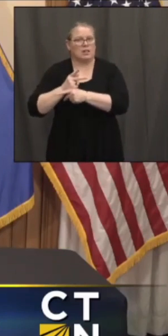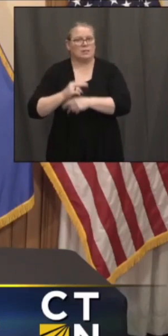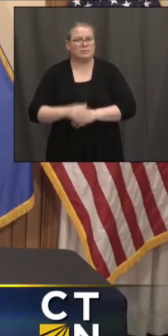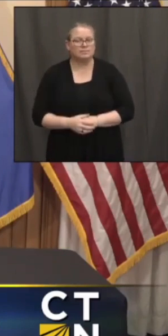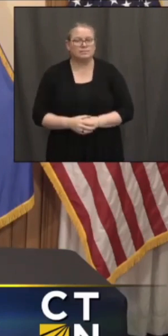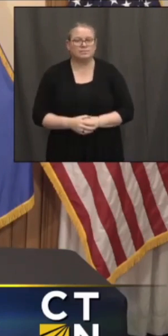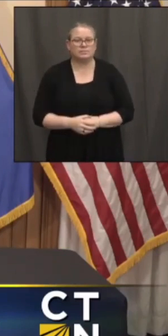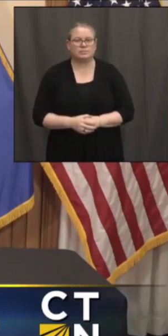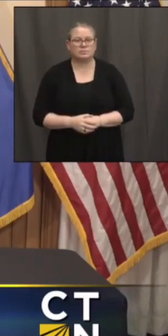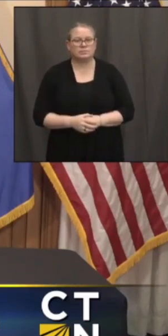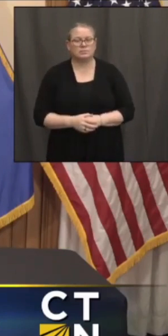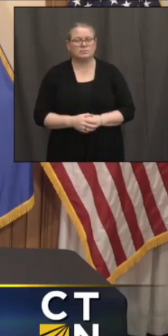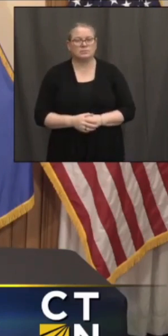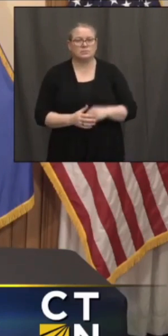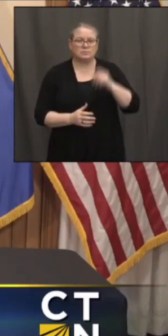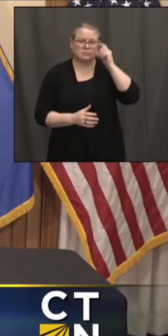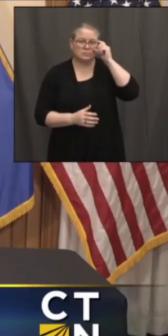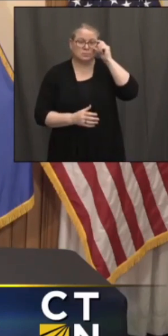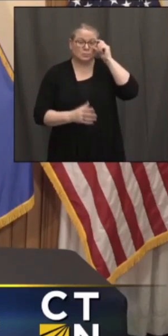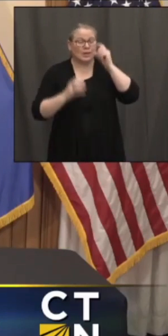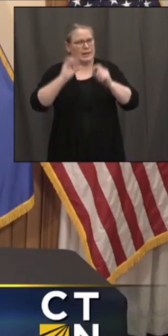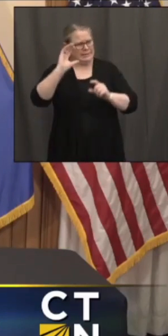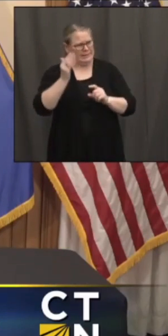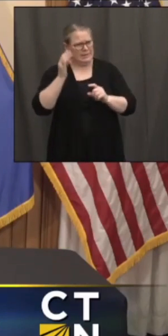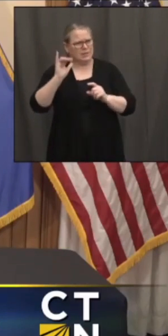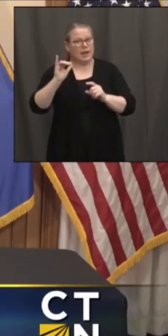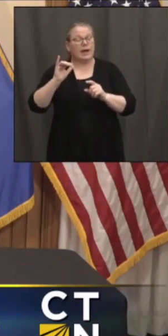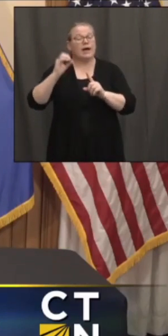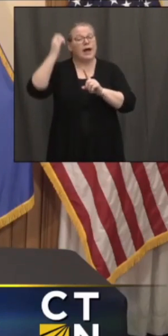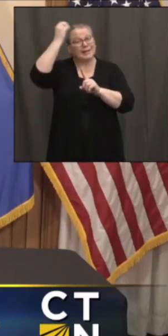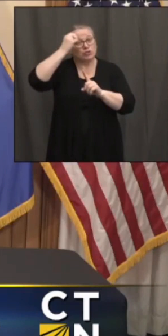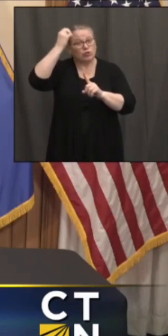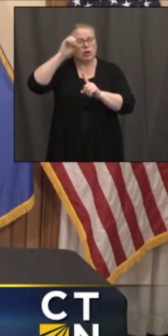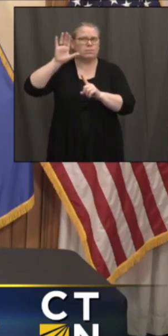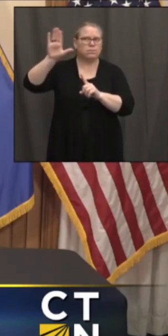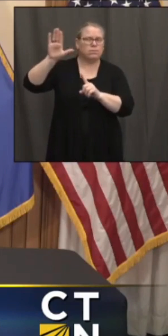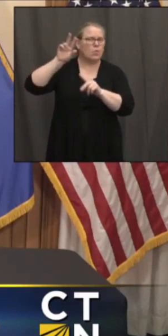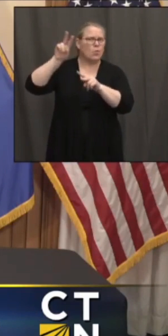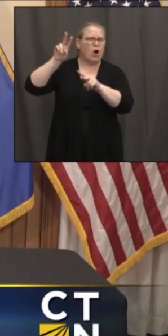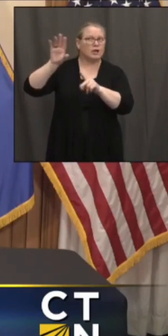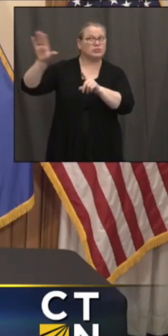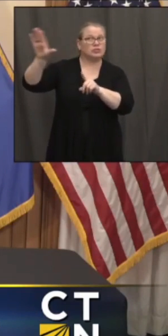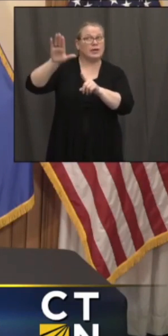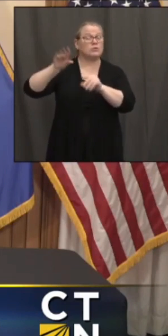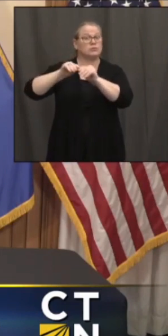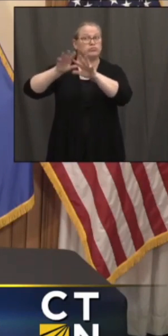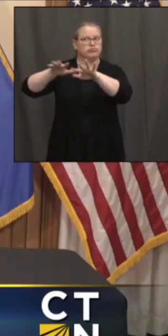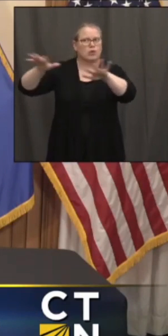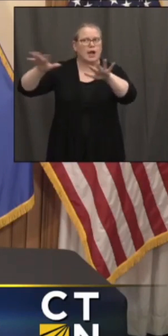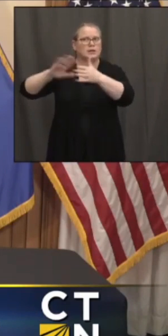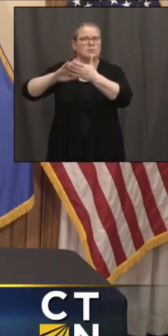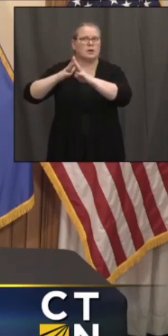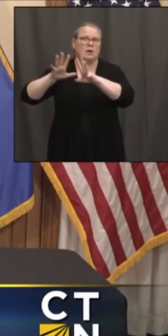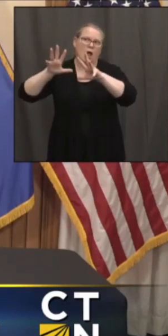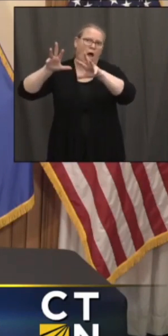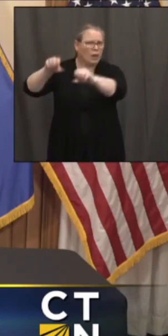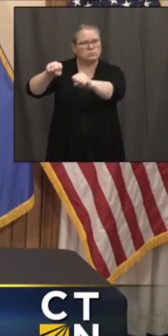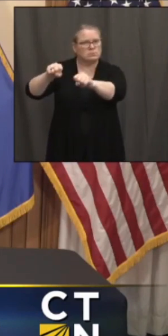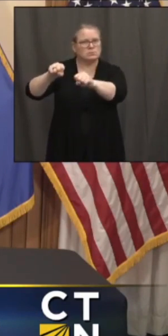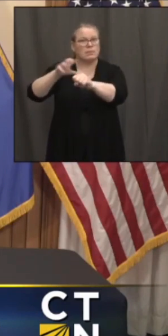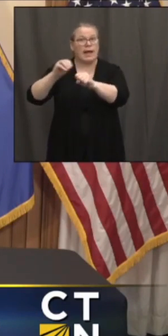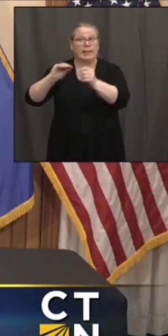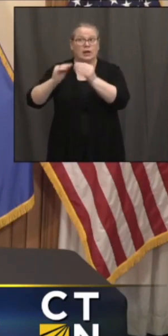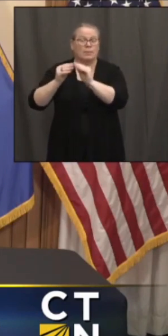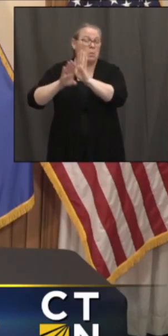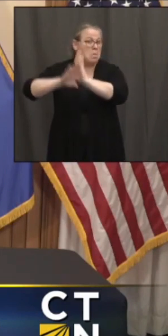spreading, from what we've seen in various European countries, it keeps spreading and the spread is exponential and it takes over and the cases really skyrocket.